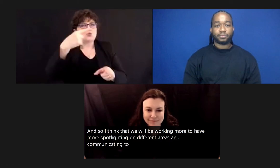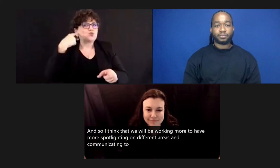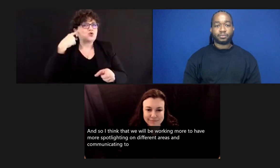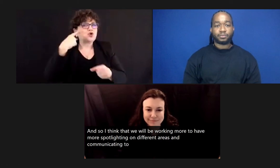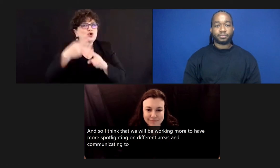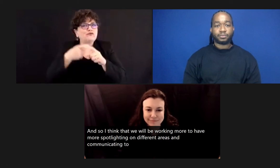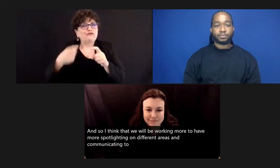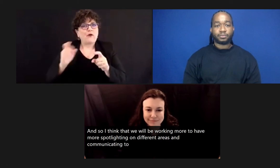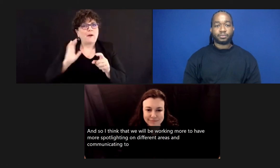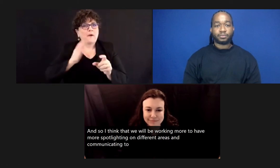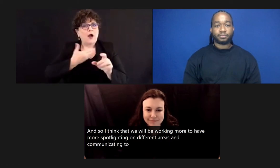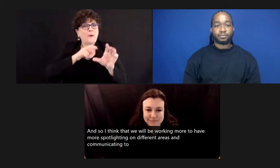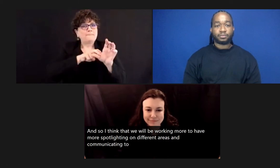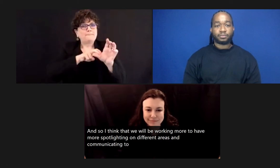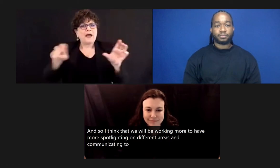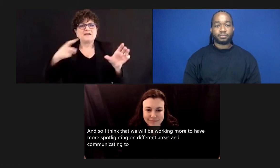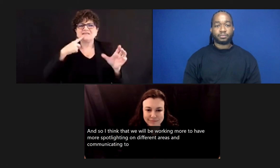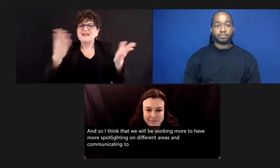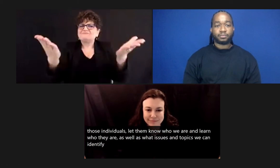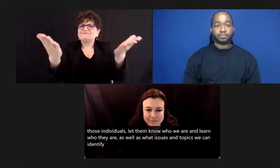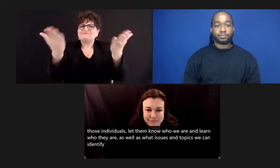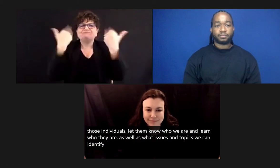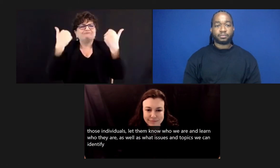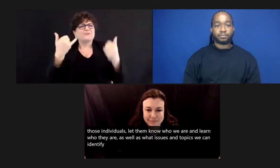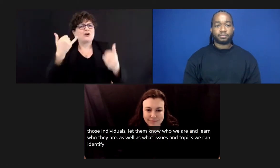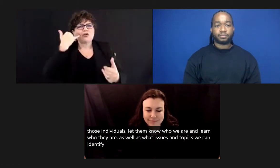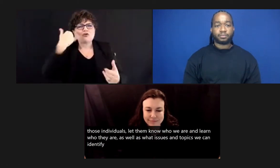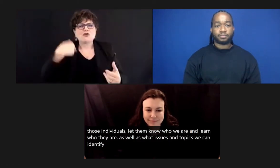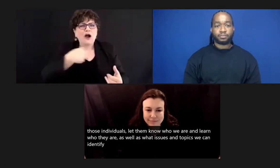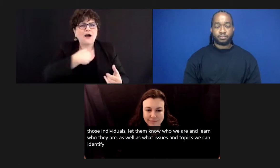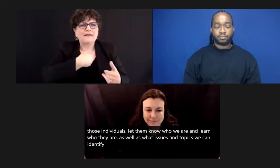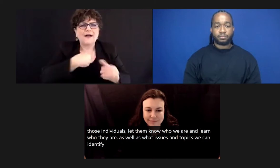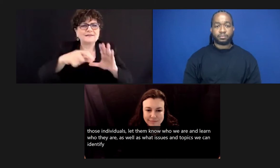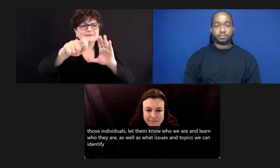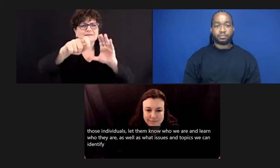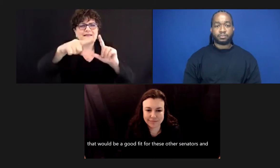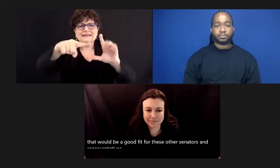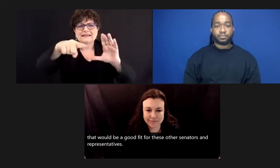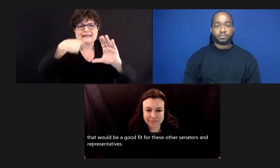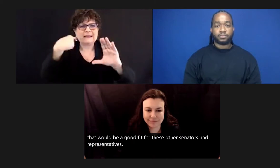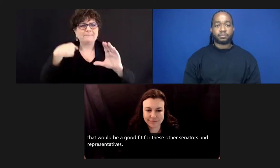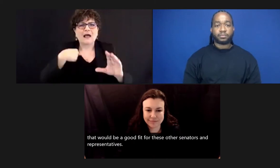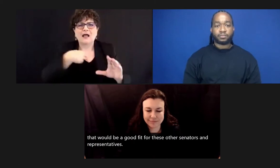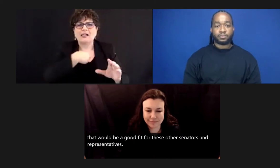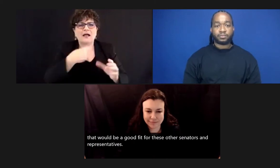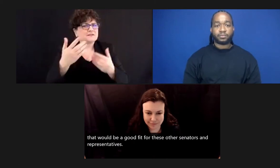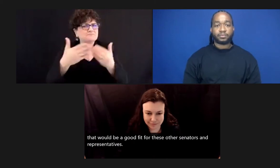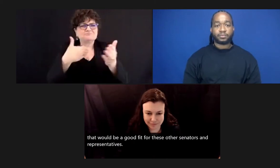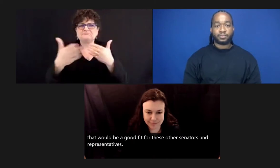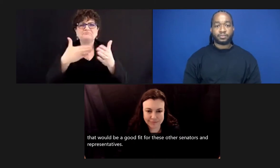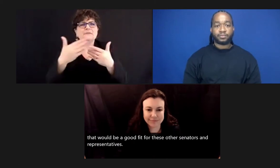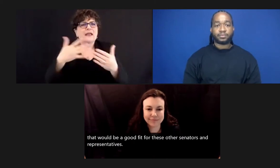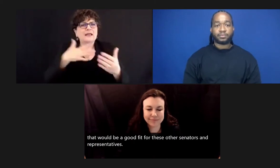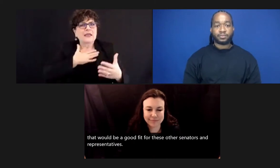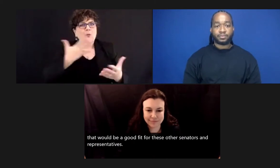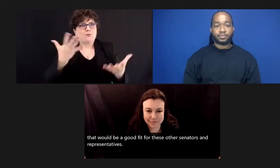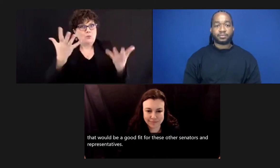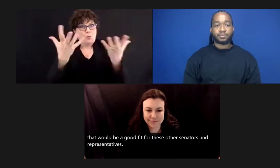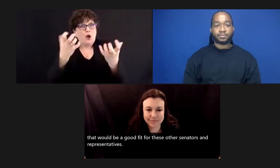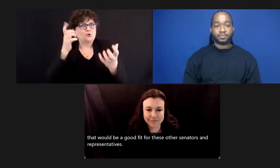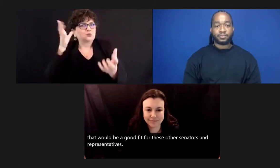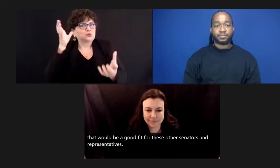be a good fit for these other senators and representatives. As you saw from this panel, they said, please contact